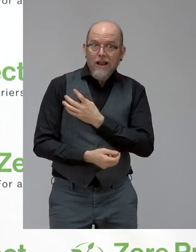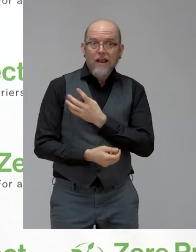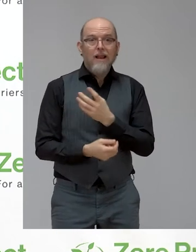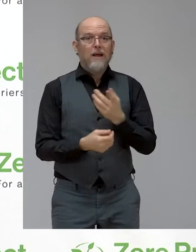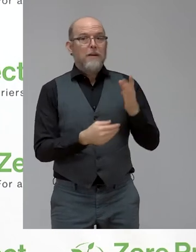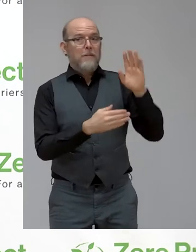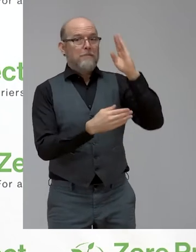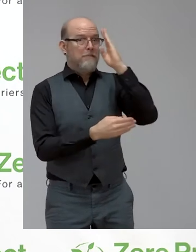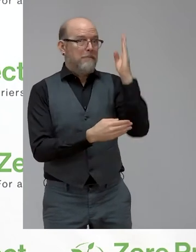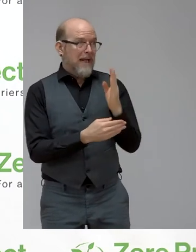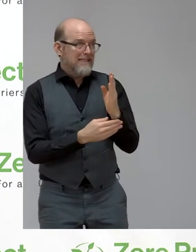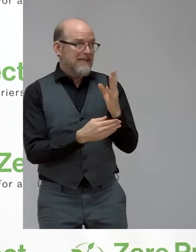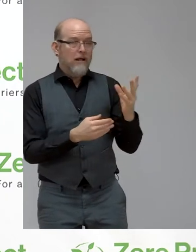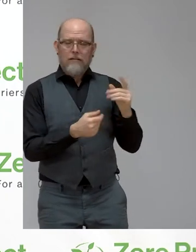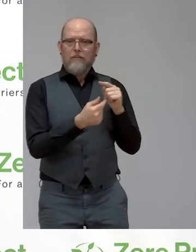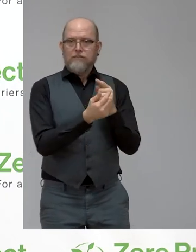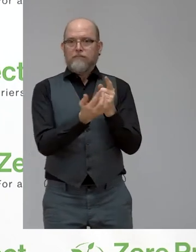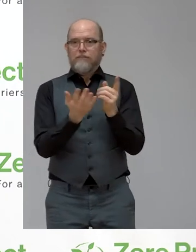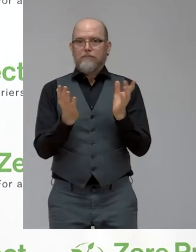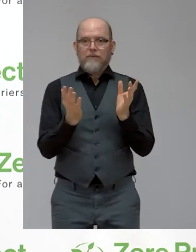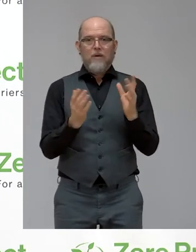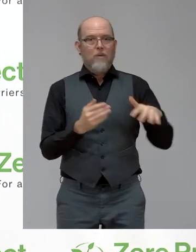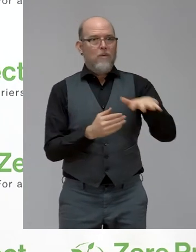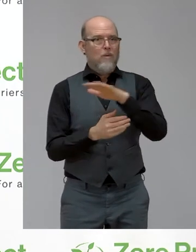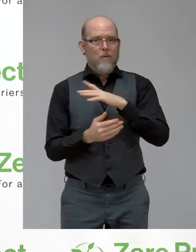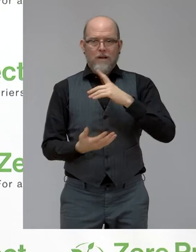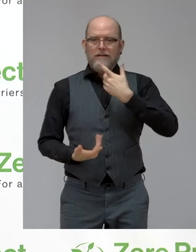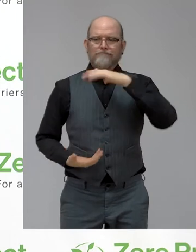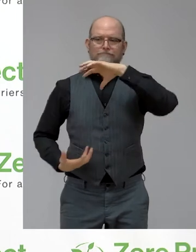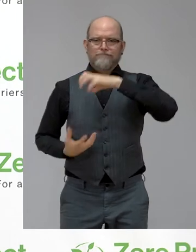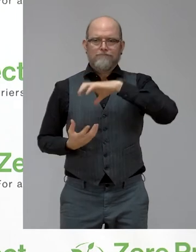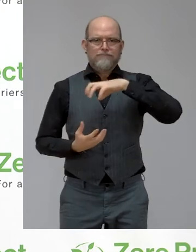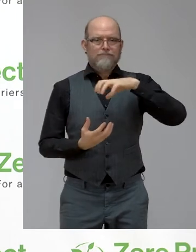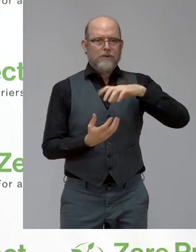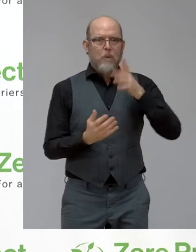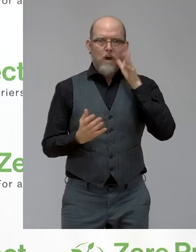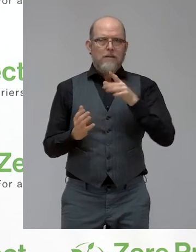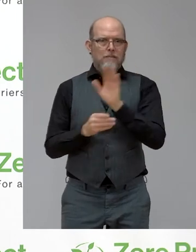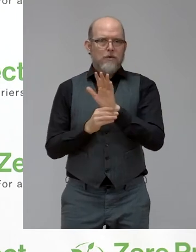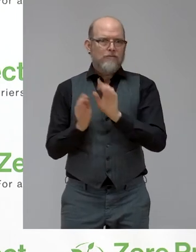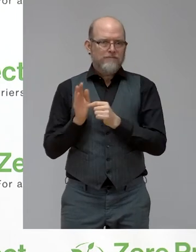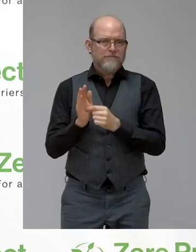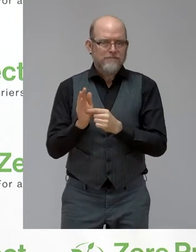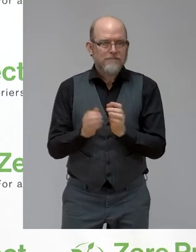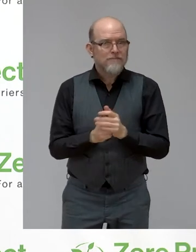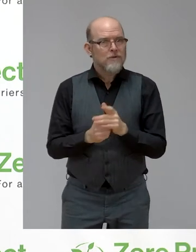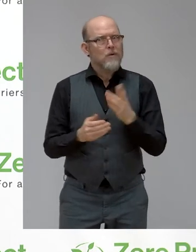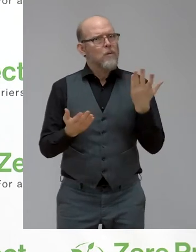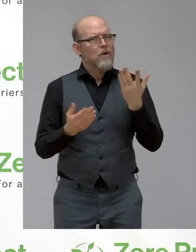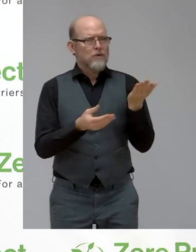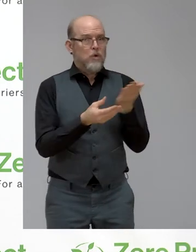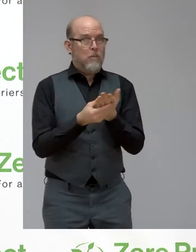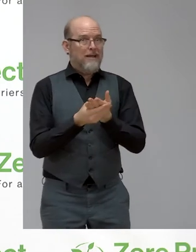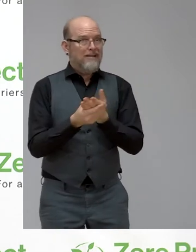And here's a very quick video kind of wrapping up and discussing more about the amazing work that these documentaries, that these projects